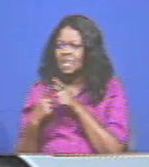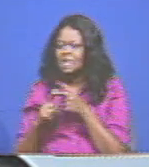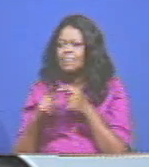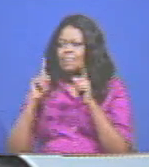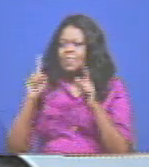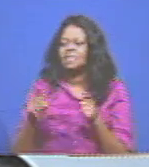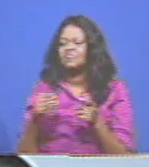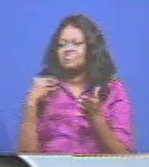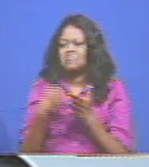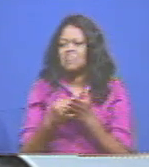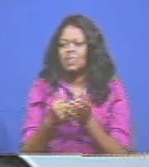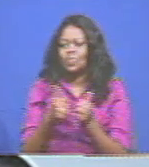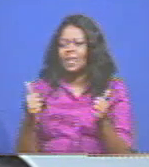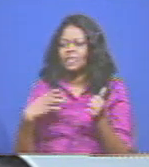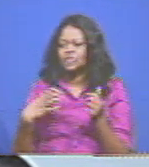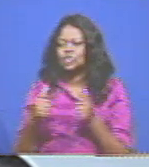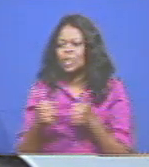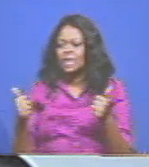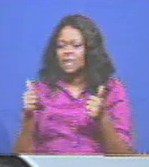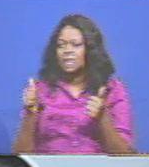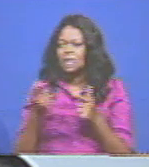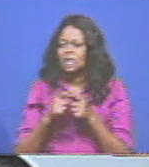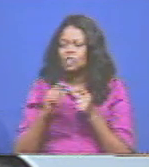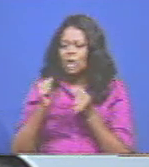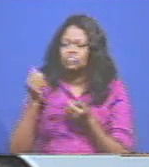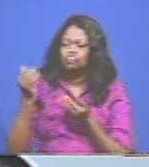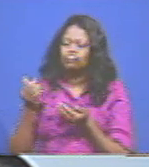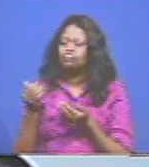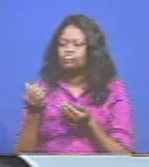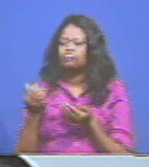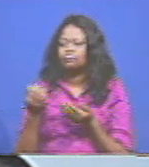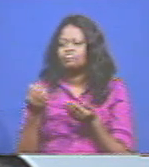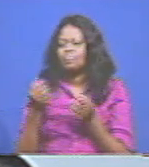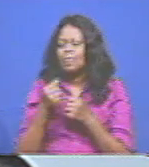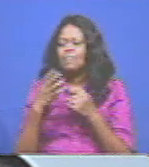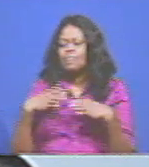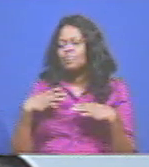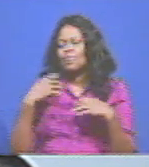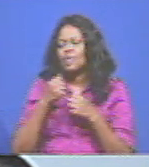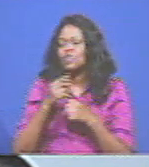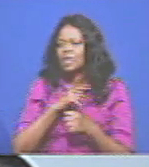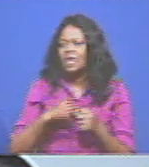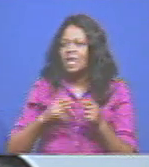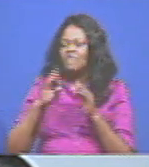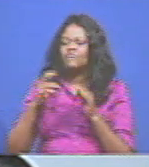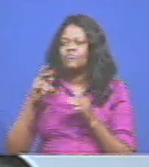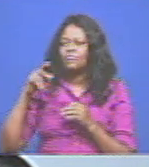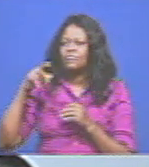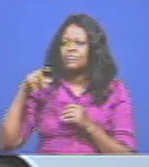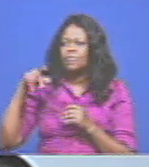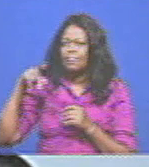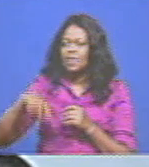financial muscle, so that you are able to galvanize and emerge as a kingpin. Yes. Maybe if Peter Kenneth had become the governor of